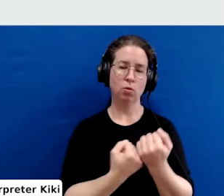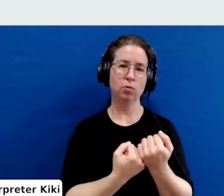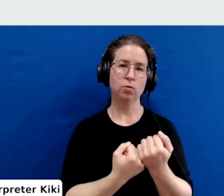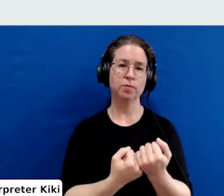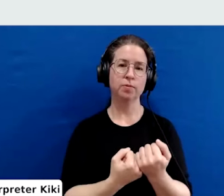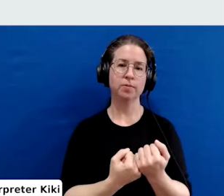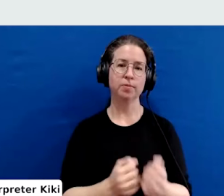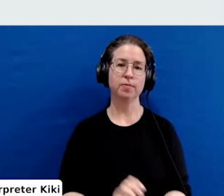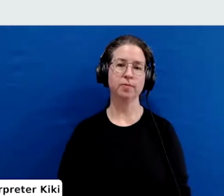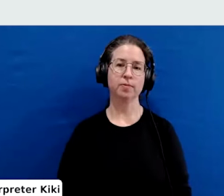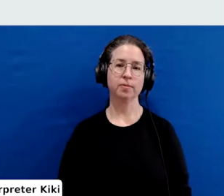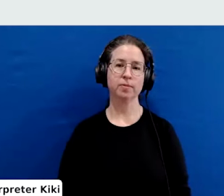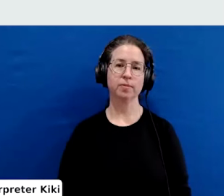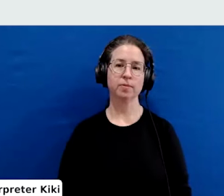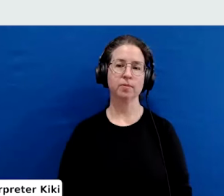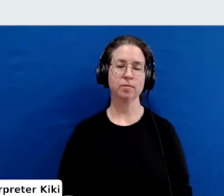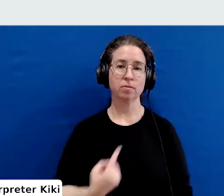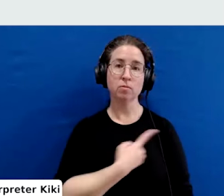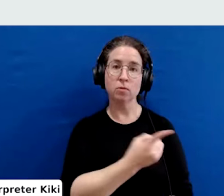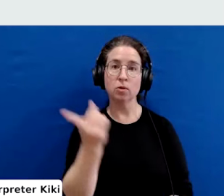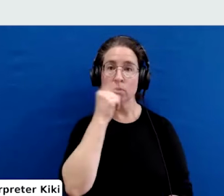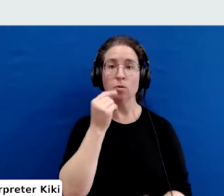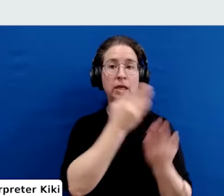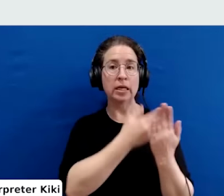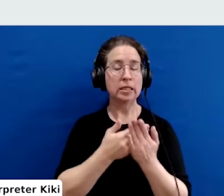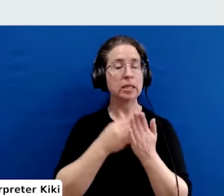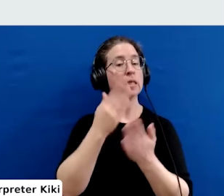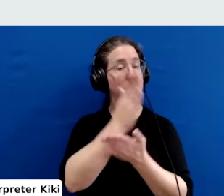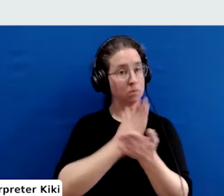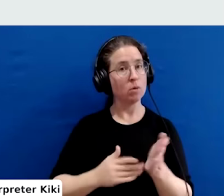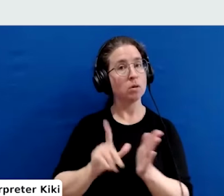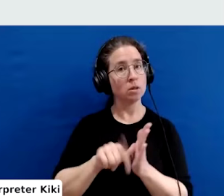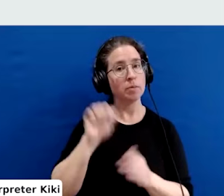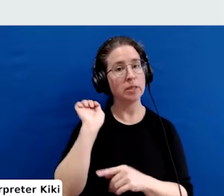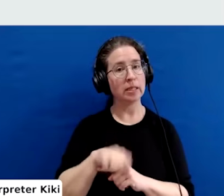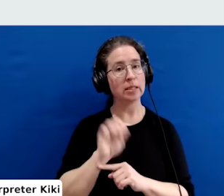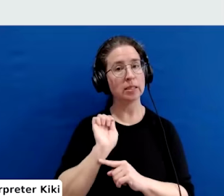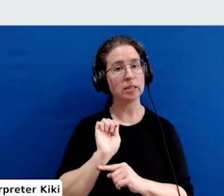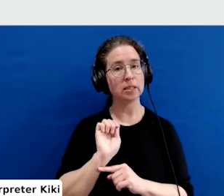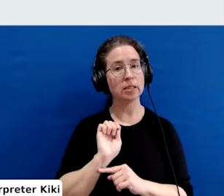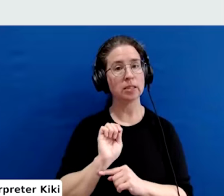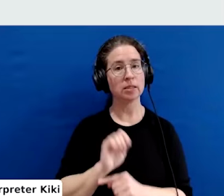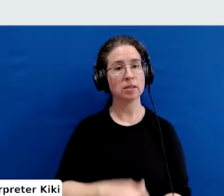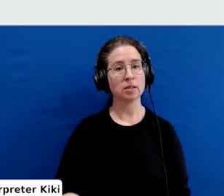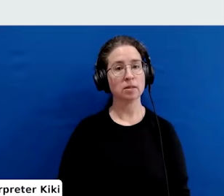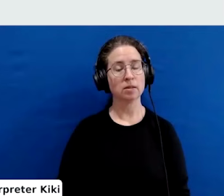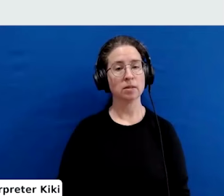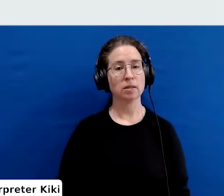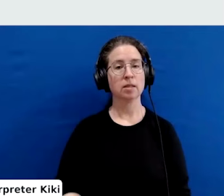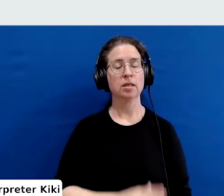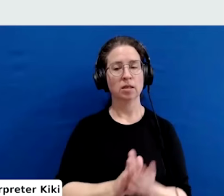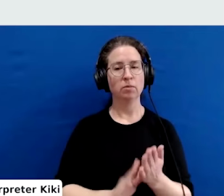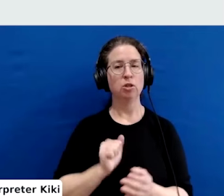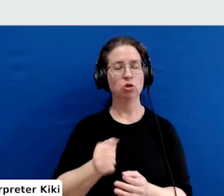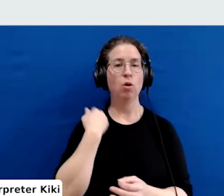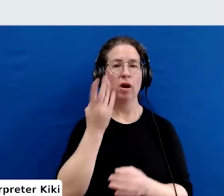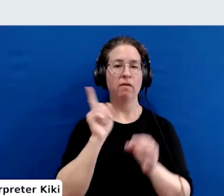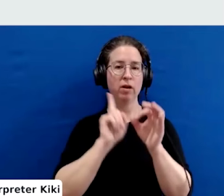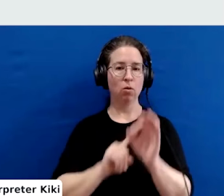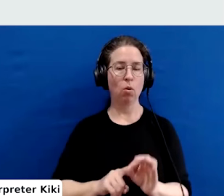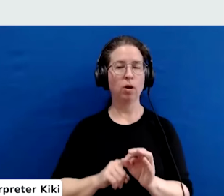Now, scholars are able to study part-time, and in this case, what would happen is your quarterly payments would be